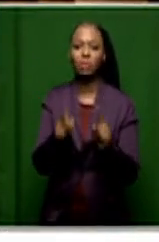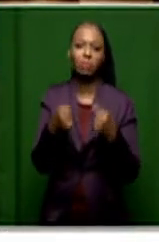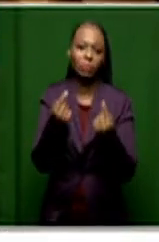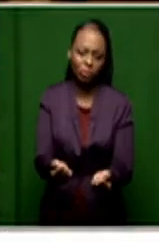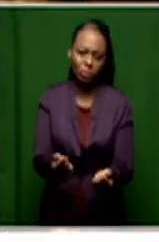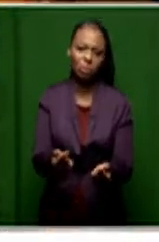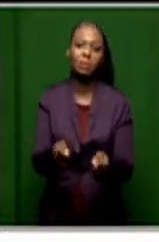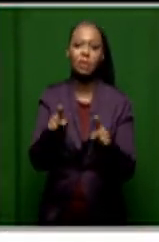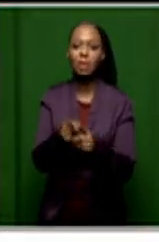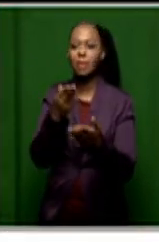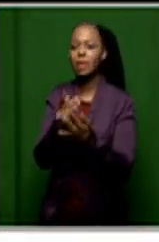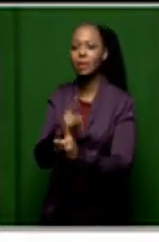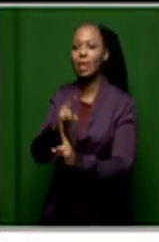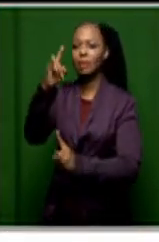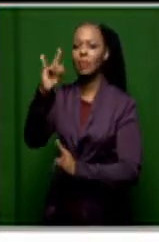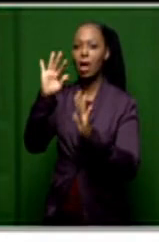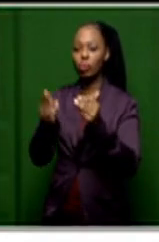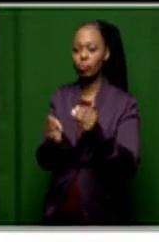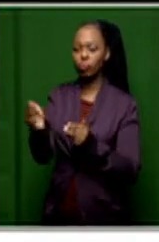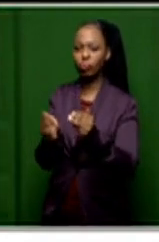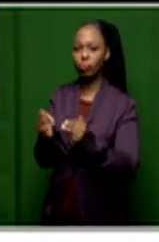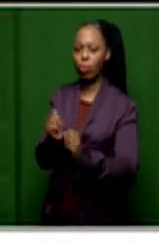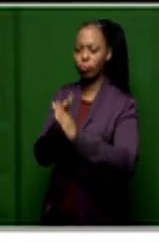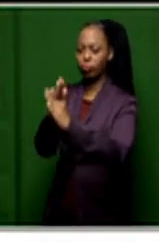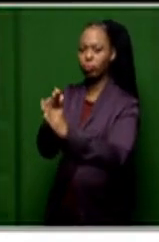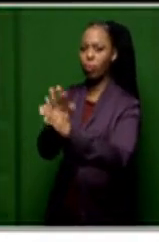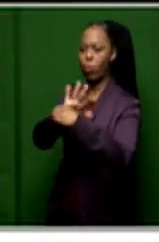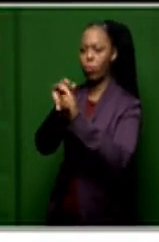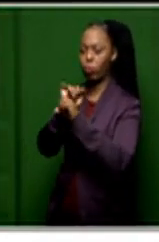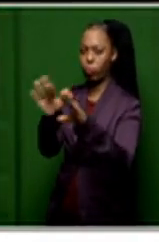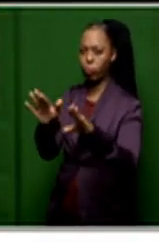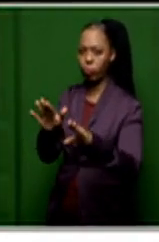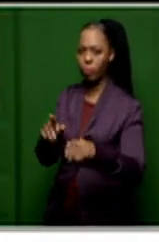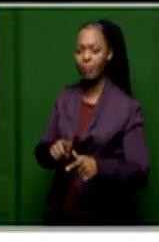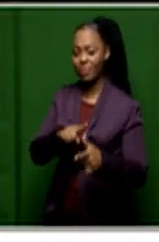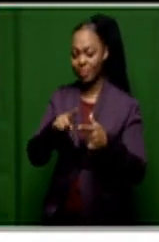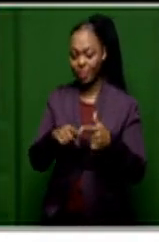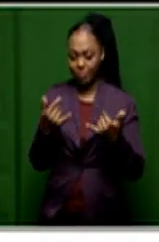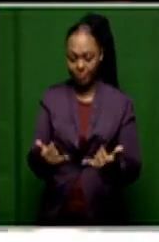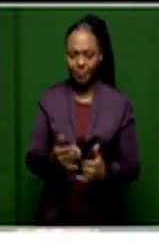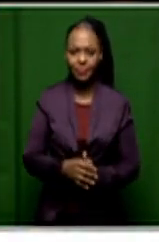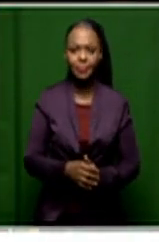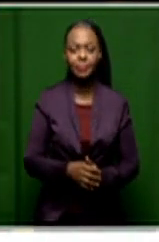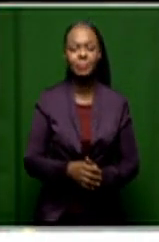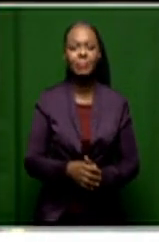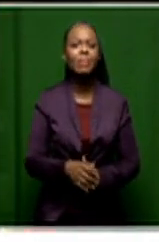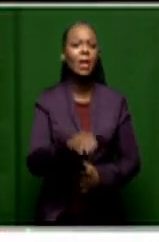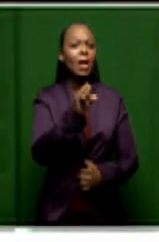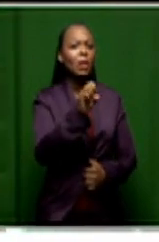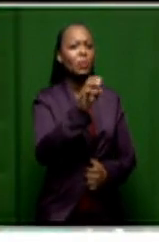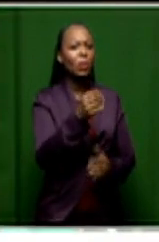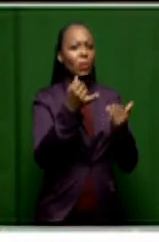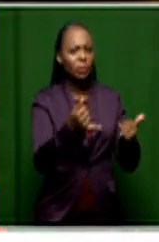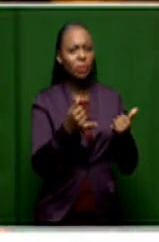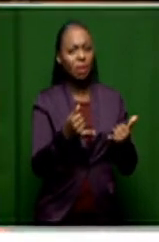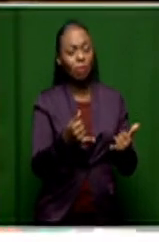as successful in quelling the virus as we have been lately. So right now, we are